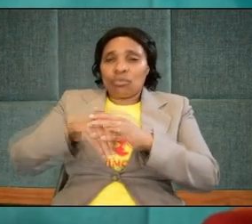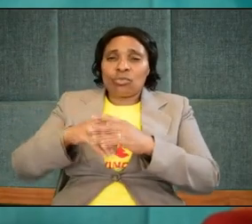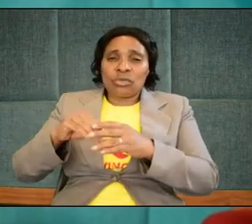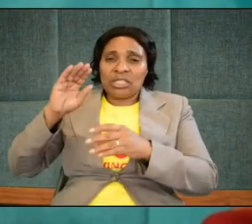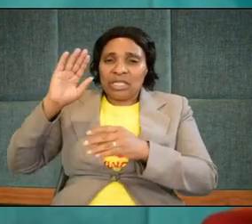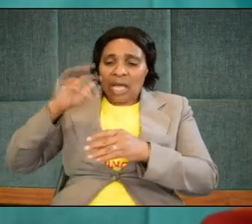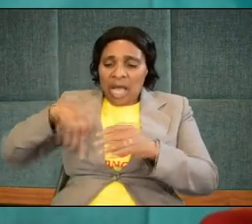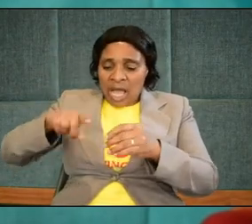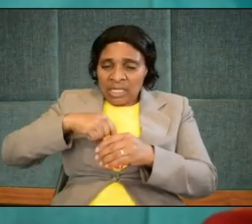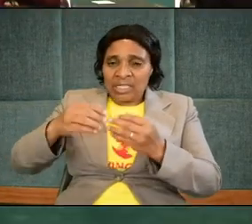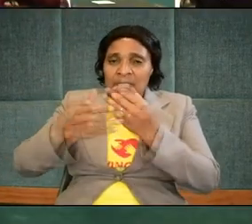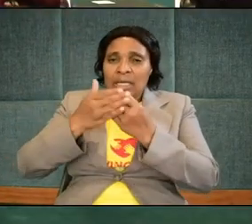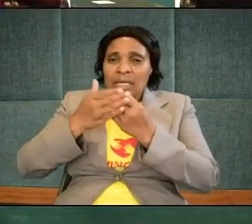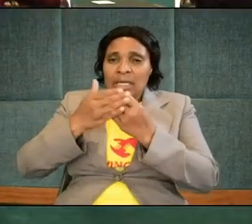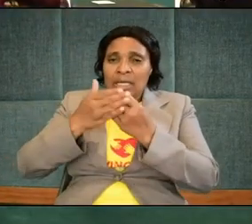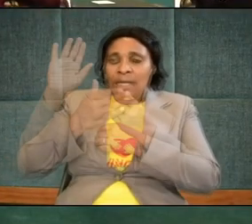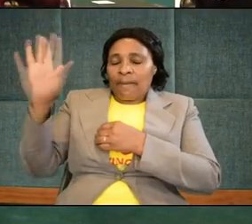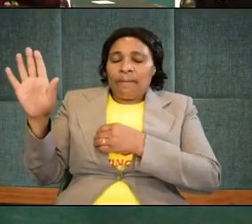cares.